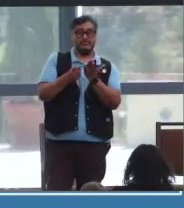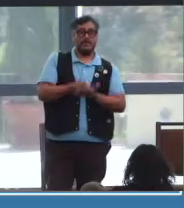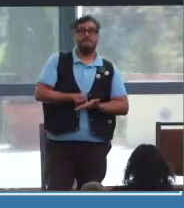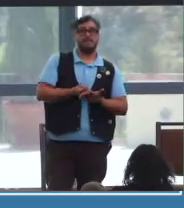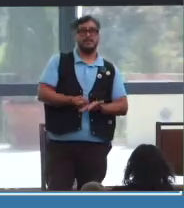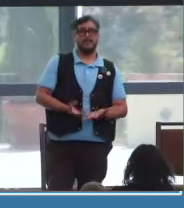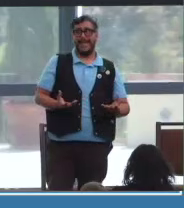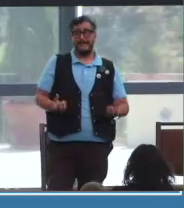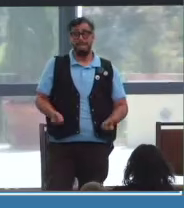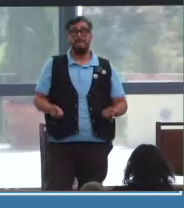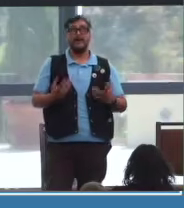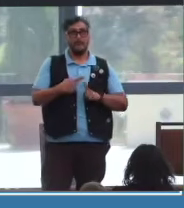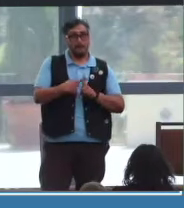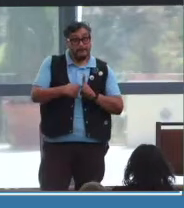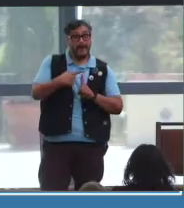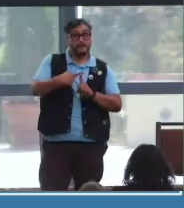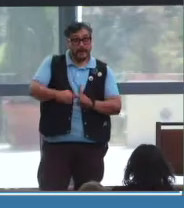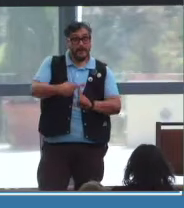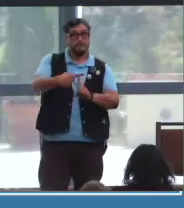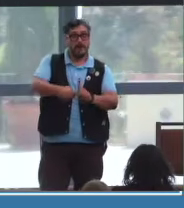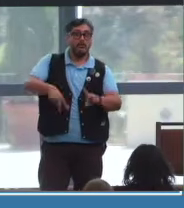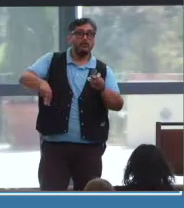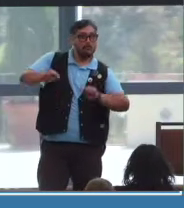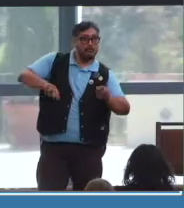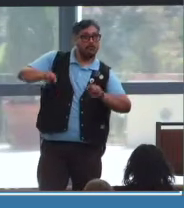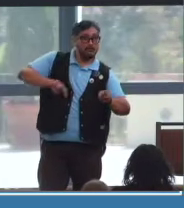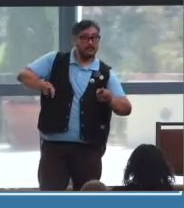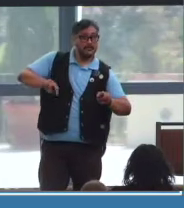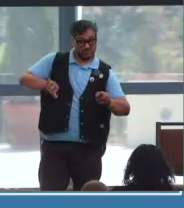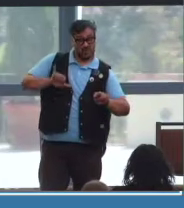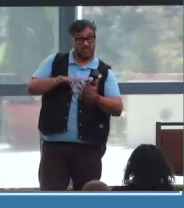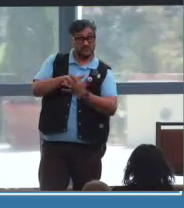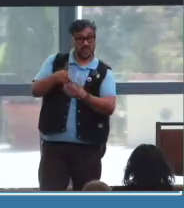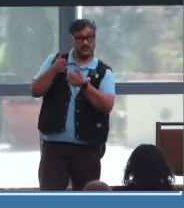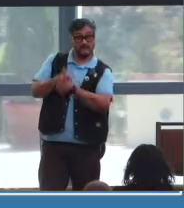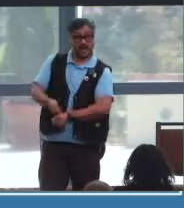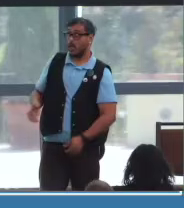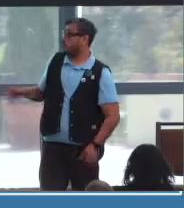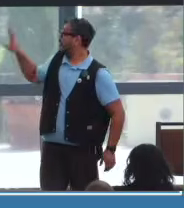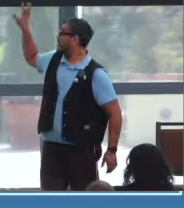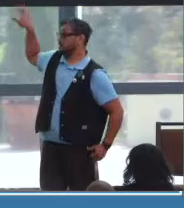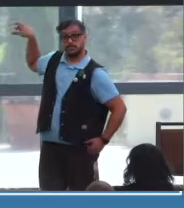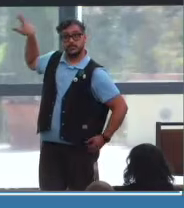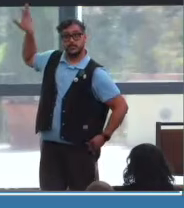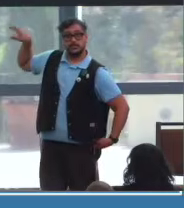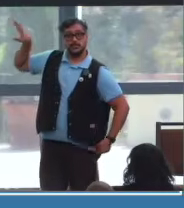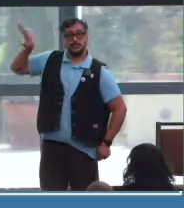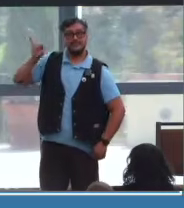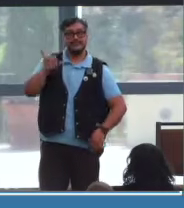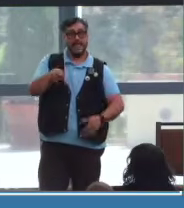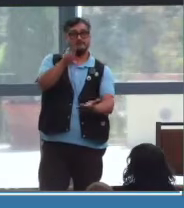went through multiple months of observation. So they followed that study with this article here, which was published